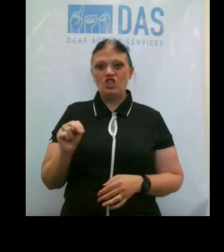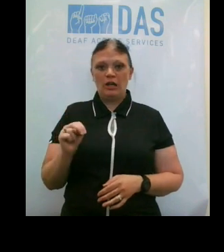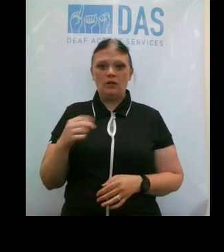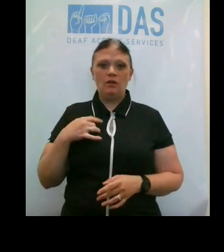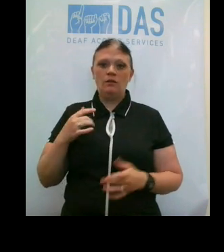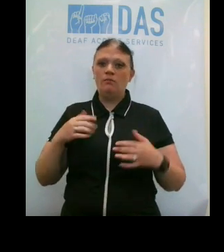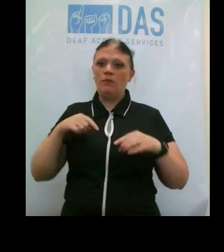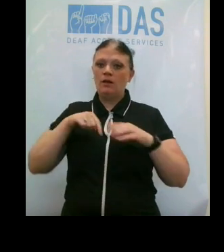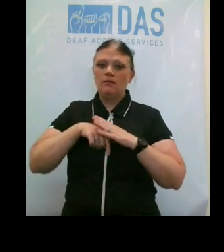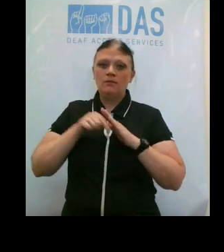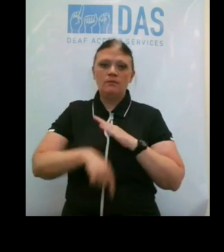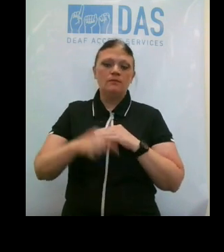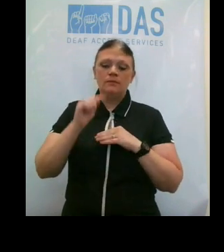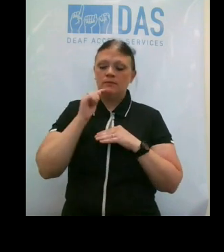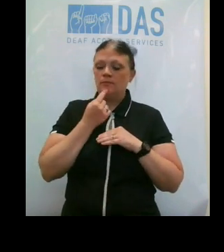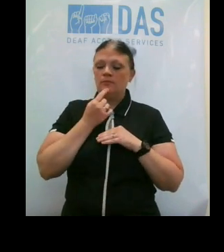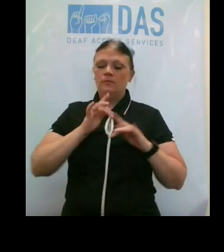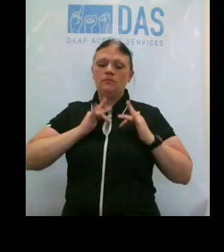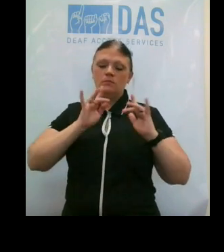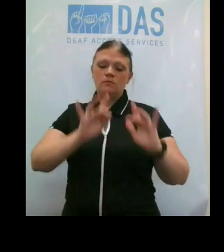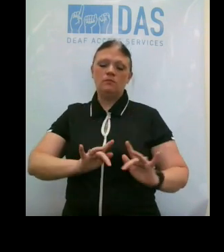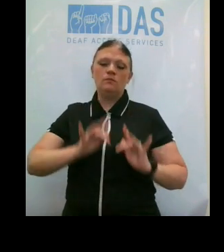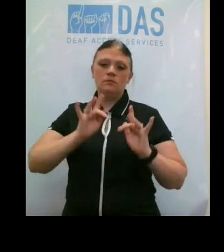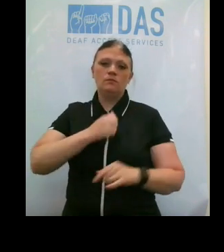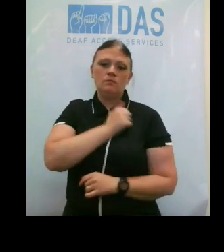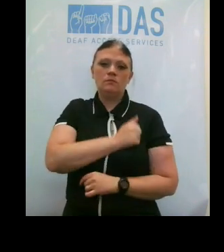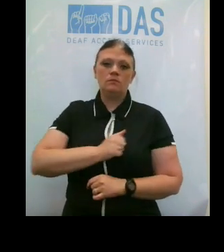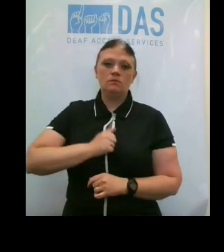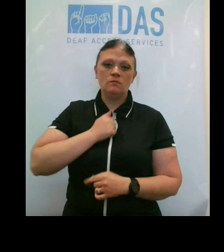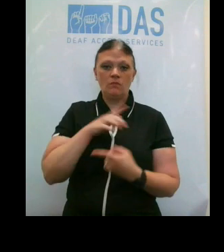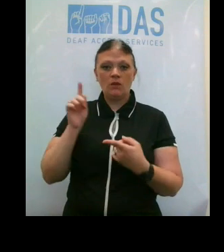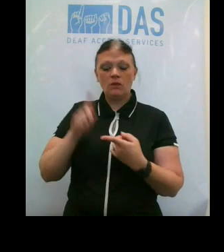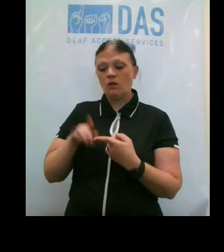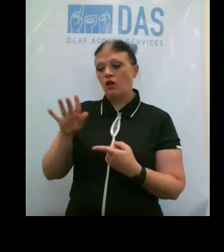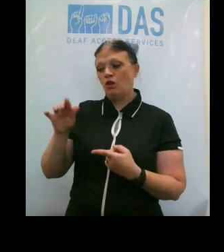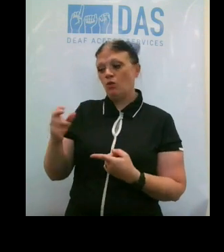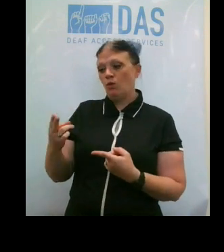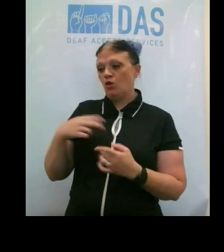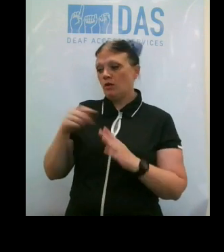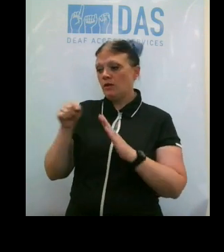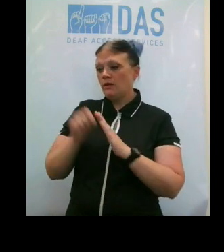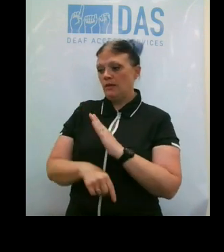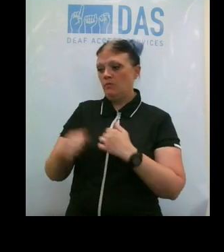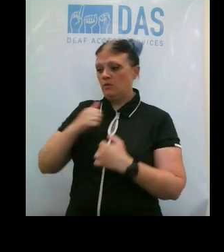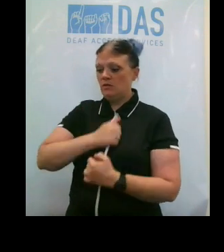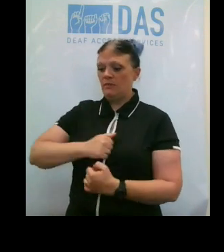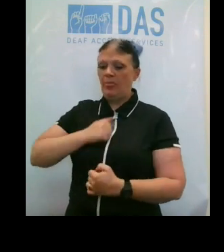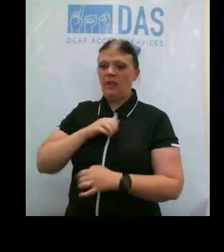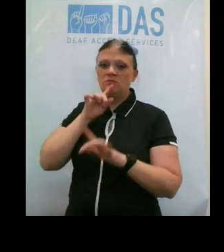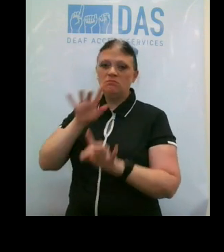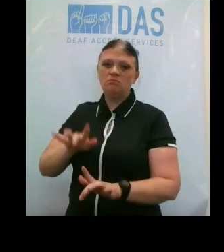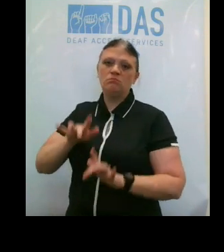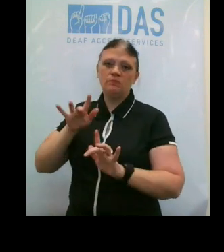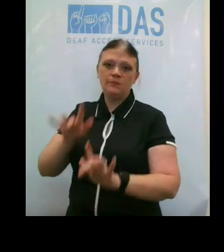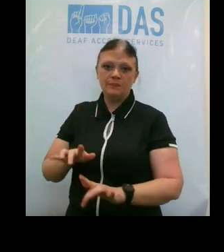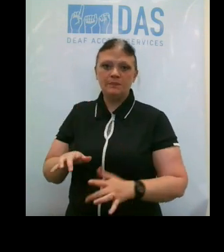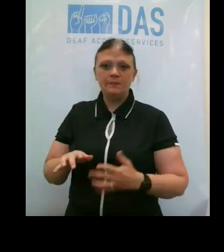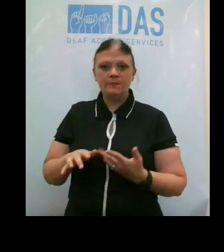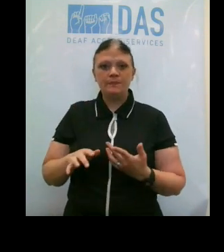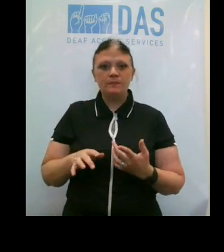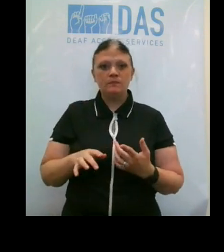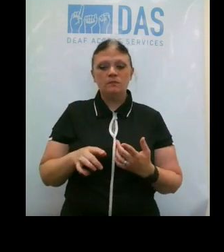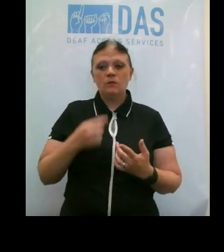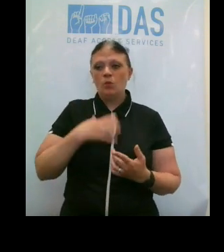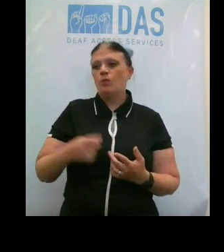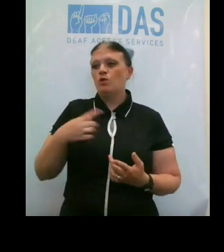sympathies and condolences. To Butch, we certainly deepest sympathies and condolences, as well as